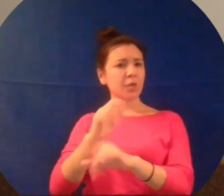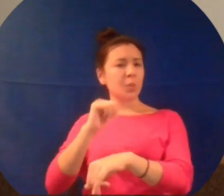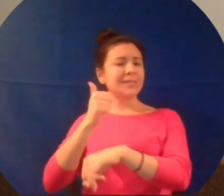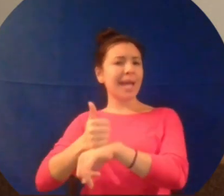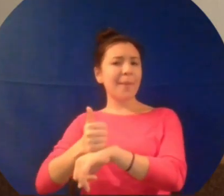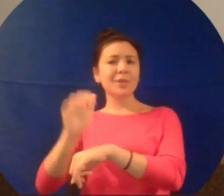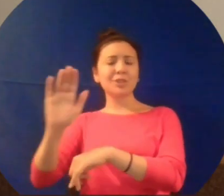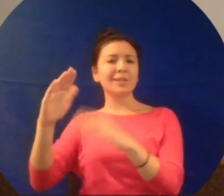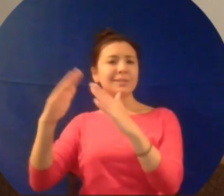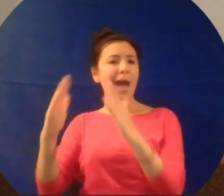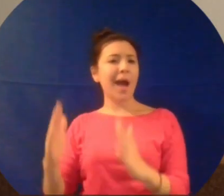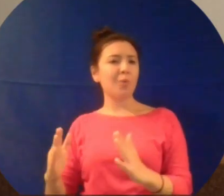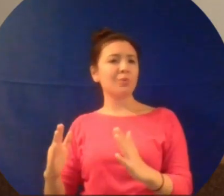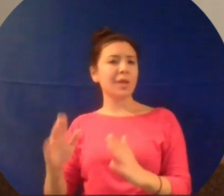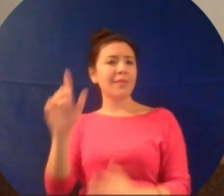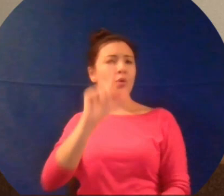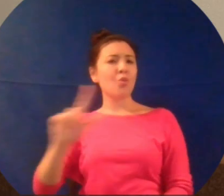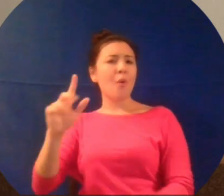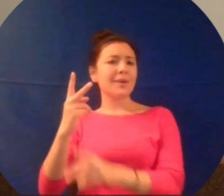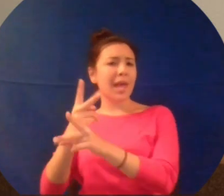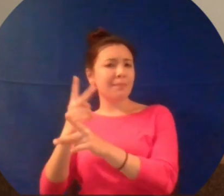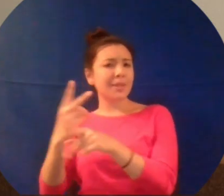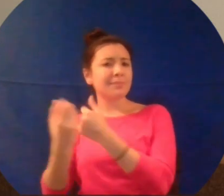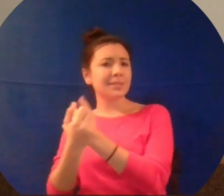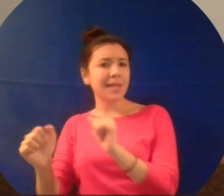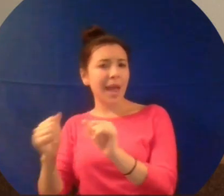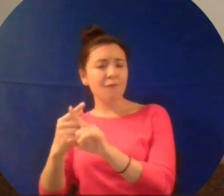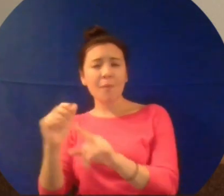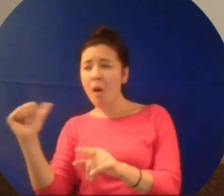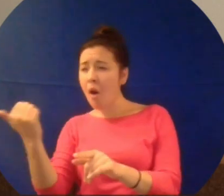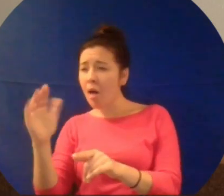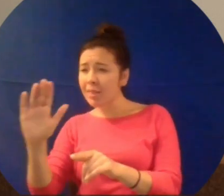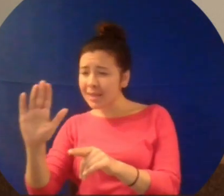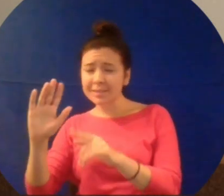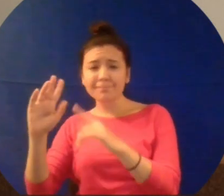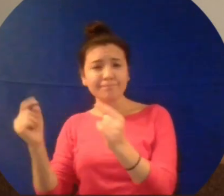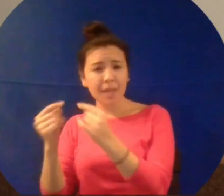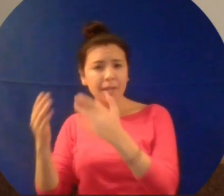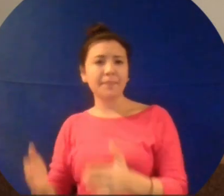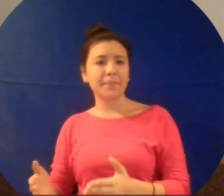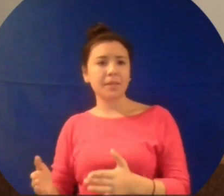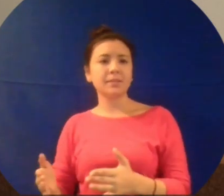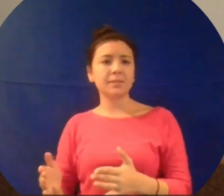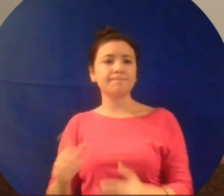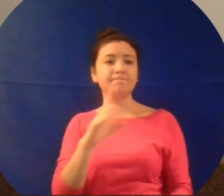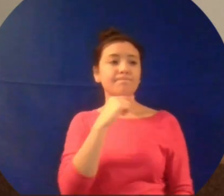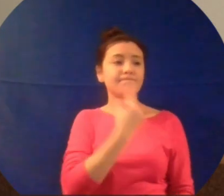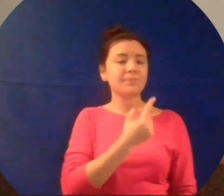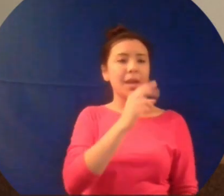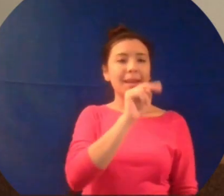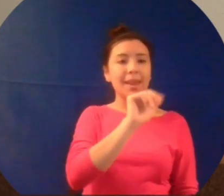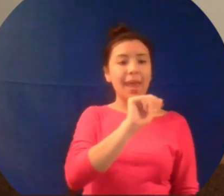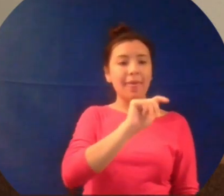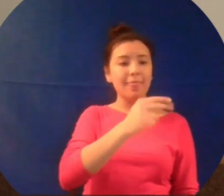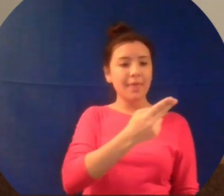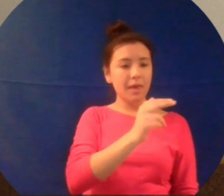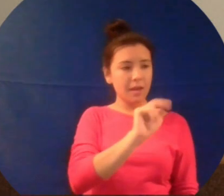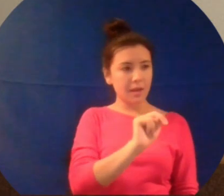and the Lord had given him rest from his enemies on every side, he said to Nathan the